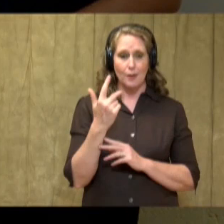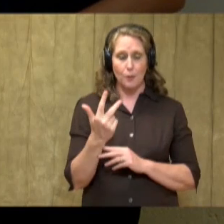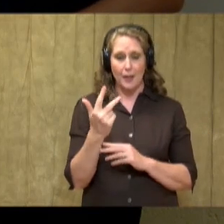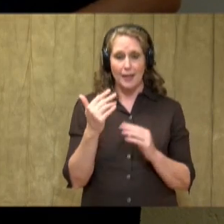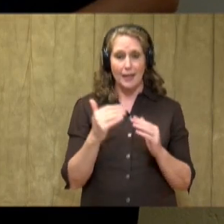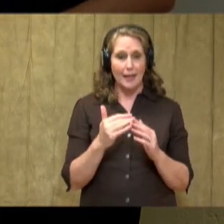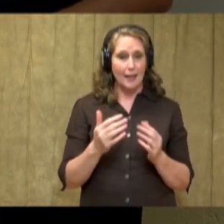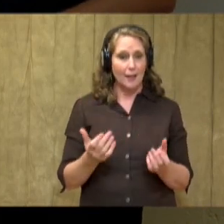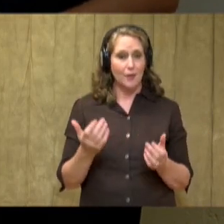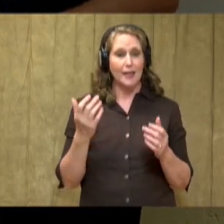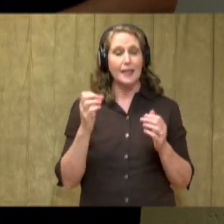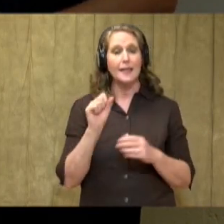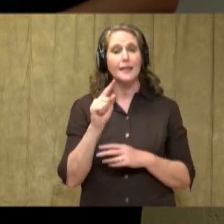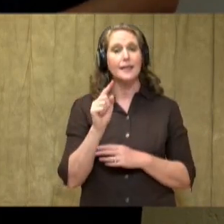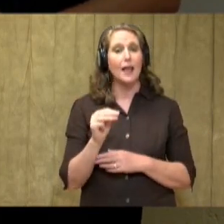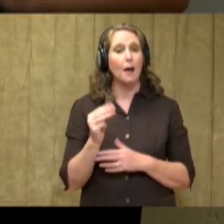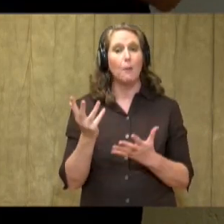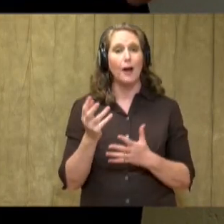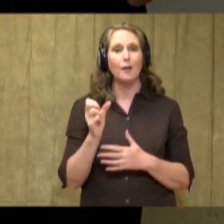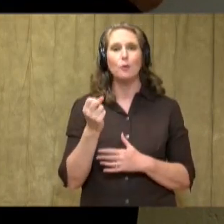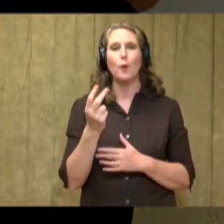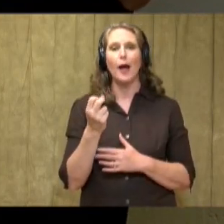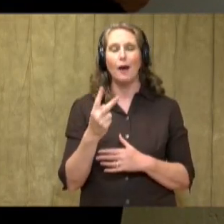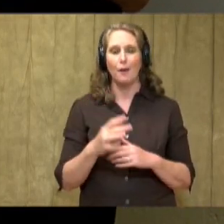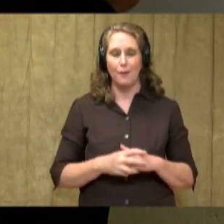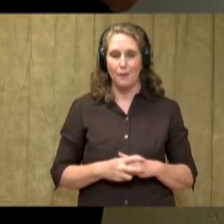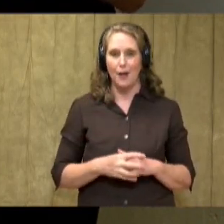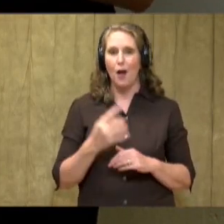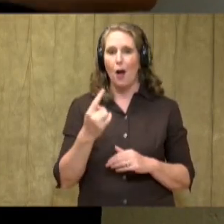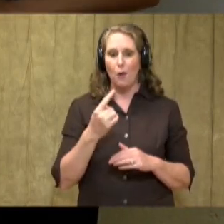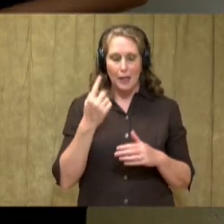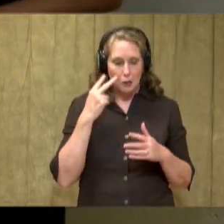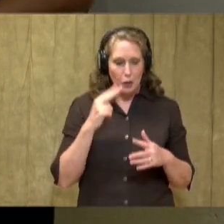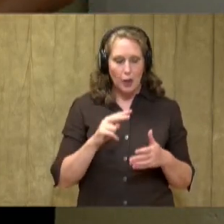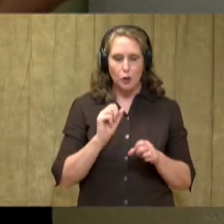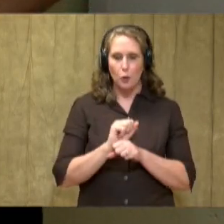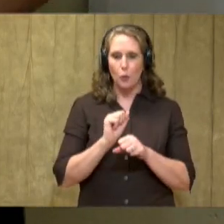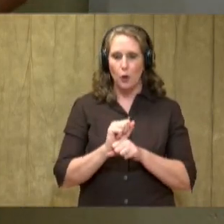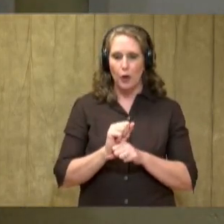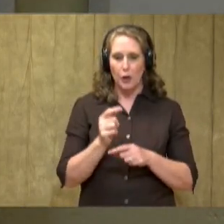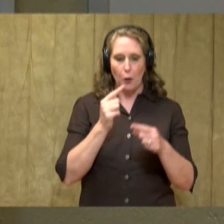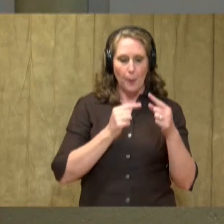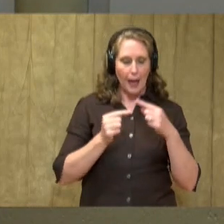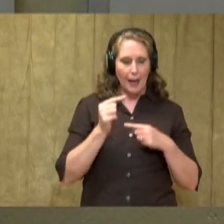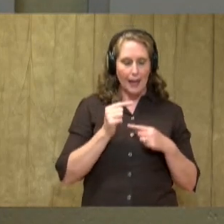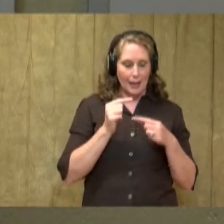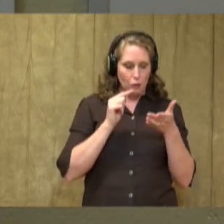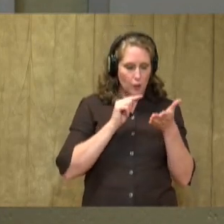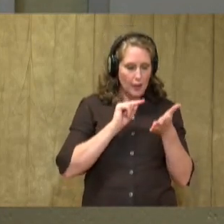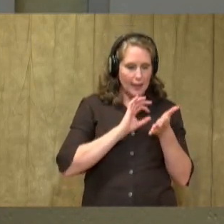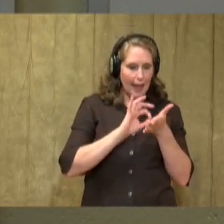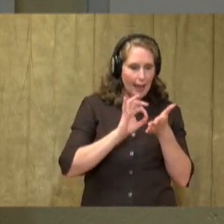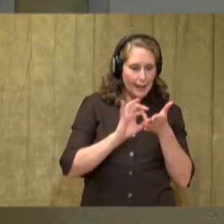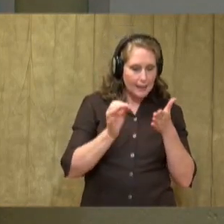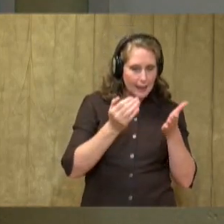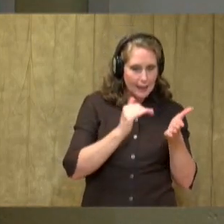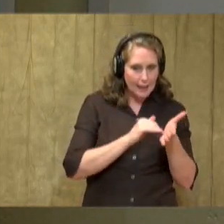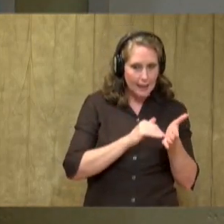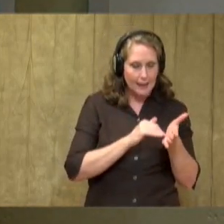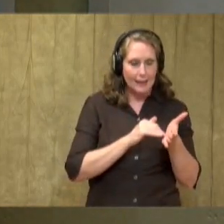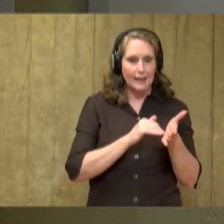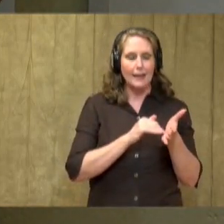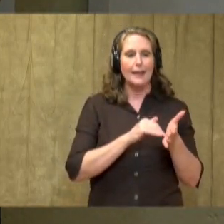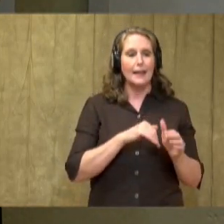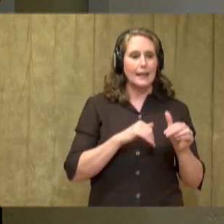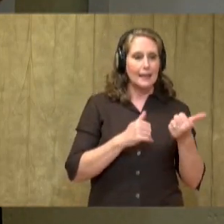3 gives us the sum 12. Always check your work. Go back through, recount in